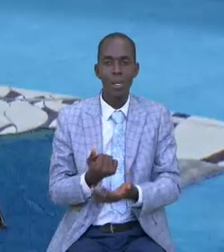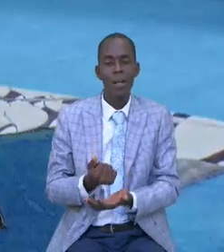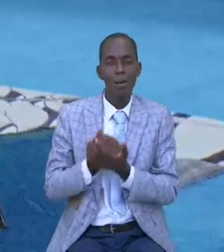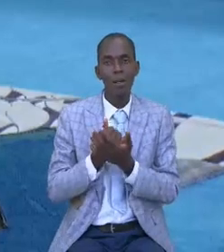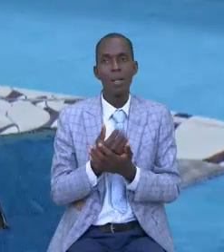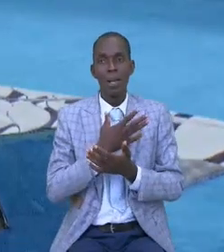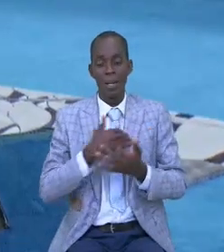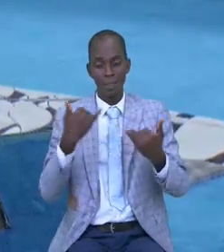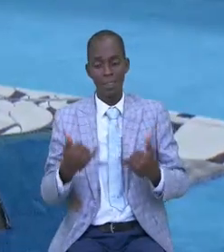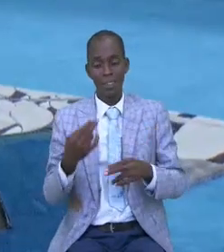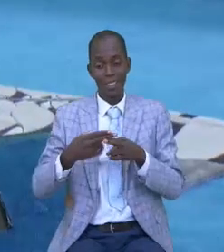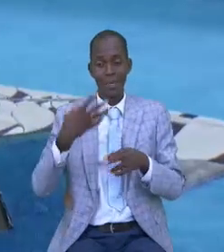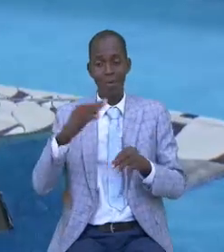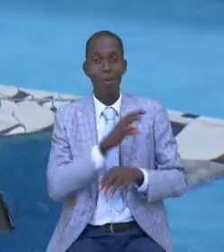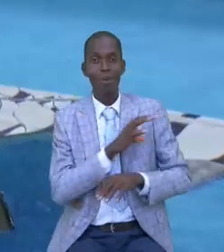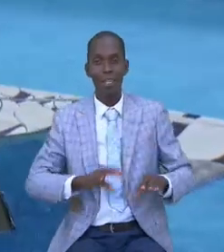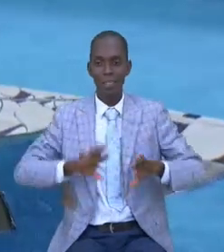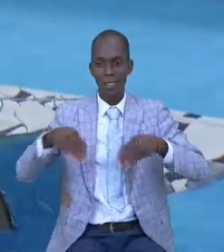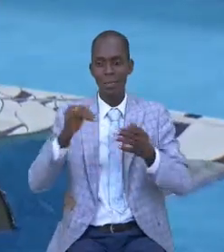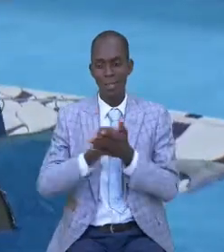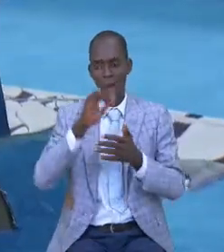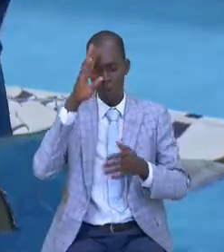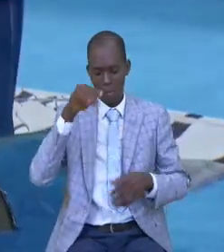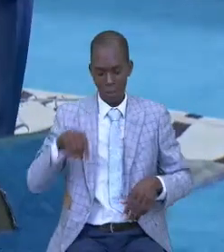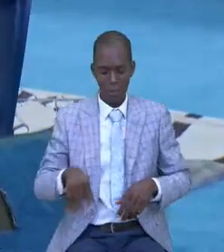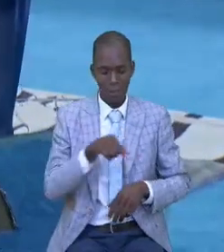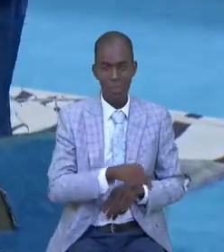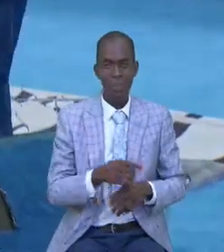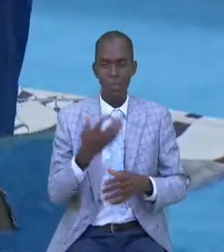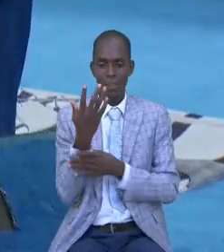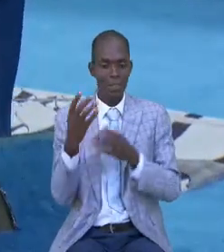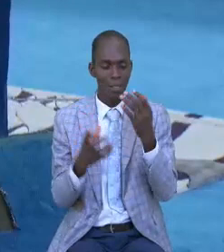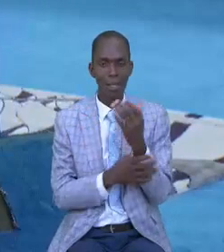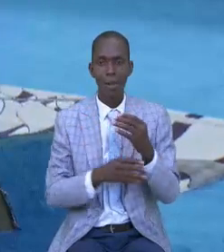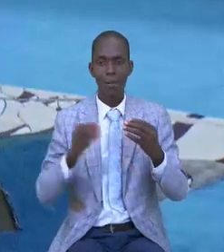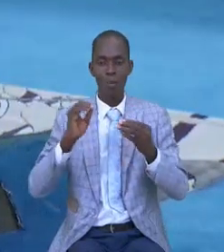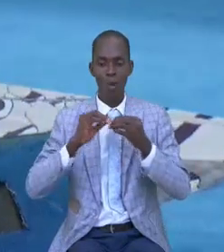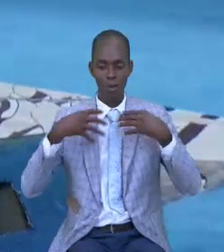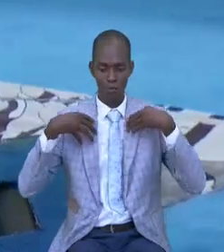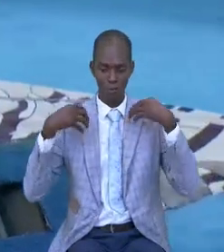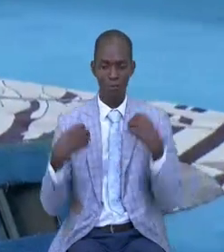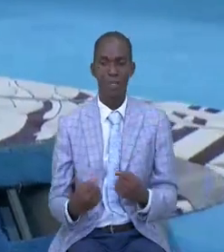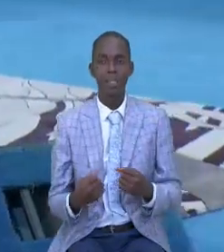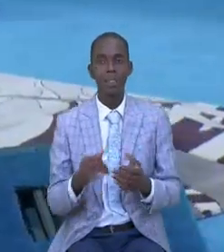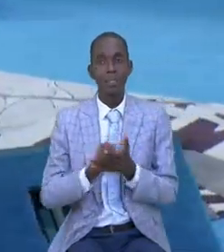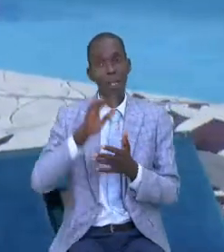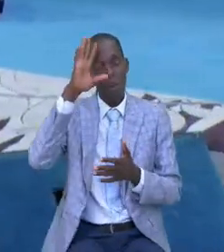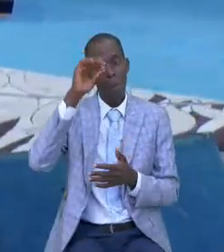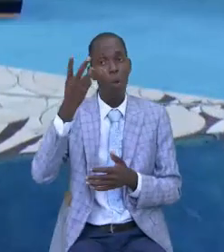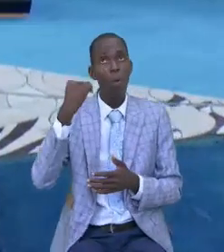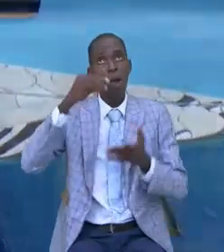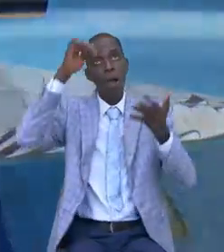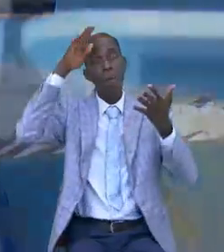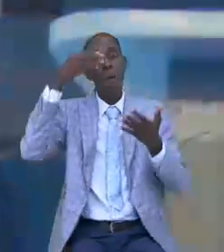Christ gave him legs, gave him hands, gave him strength. He was expecting money, but